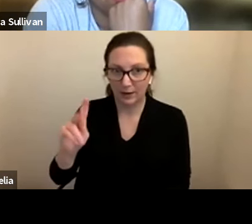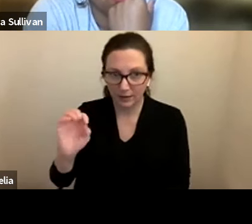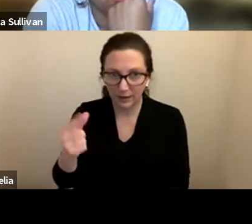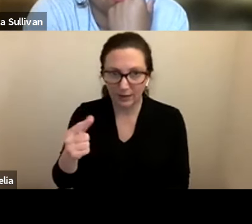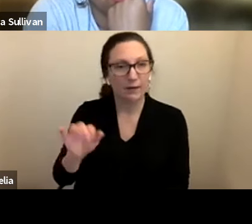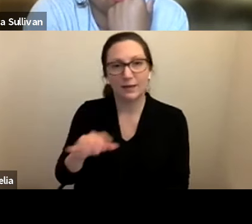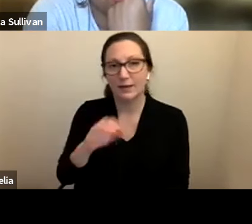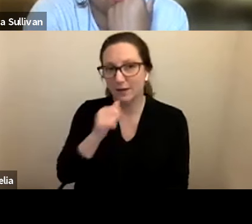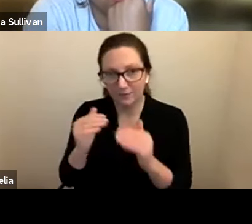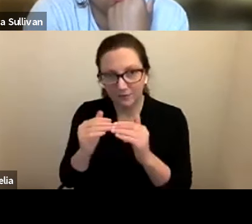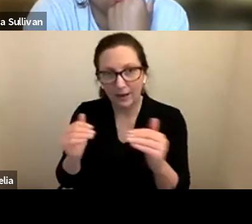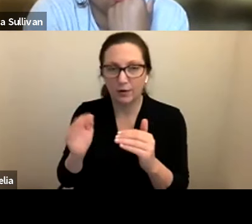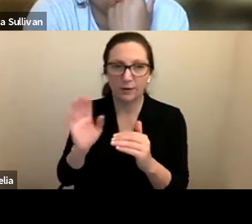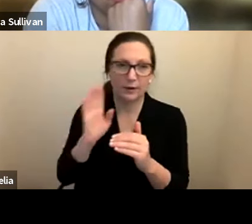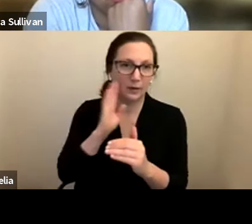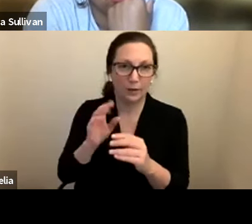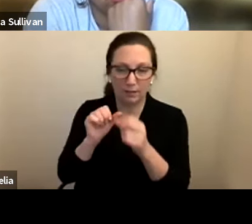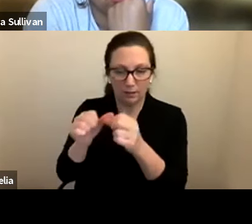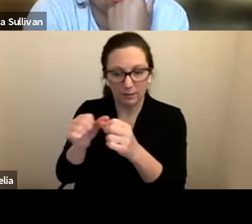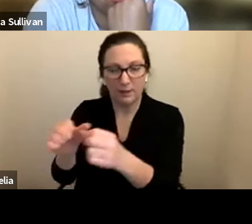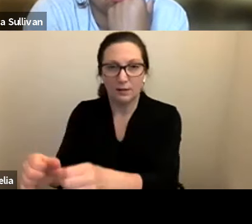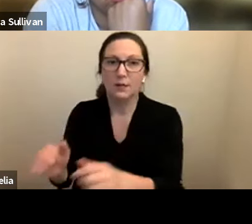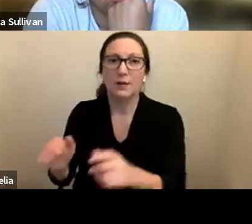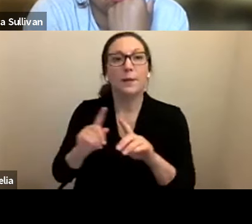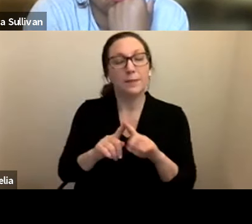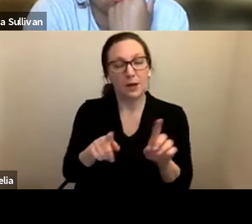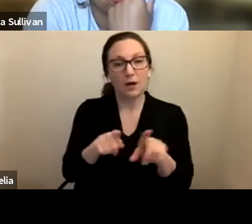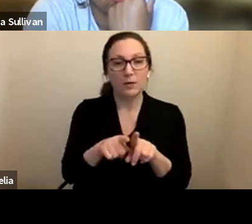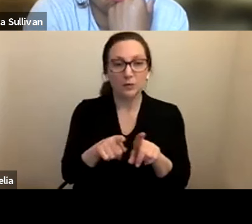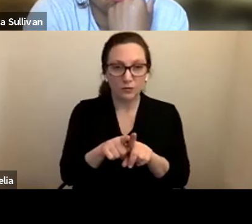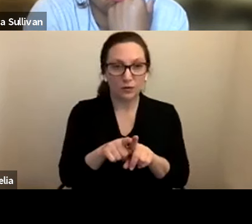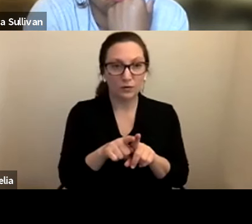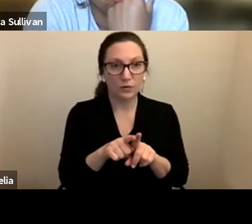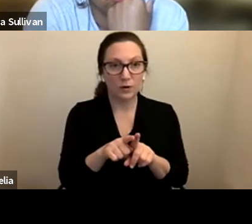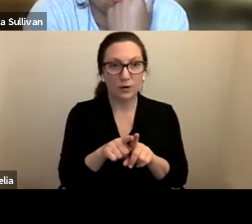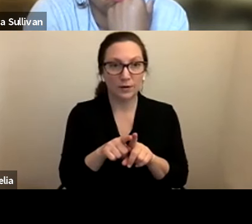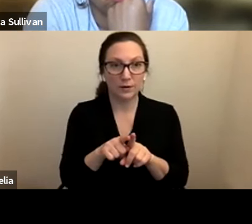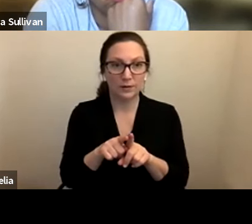its perpetuation, et cetera, et cetera. But I also acknowledge that I can't